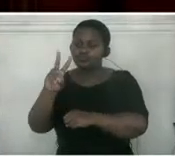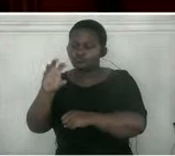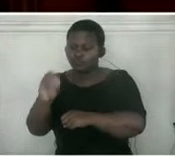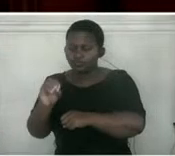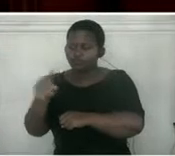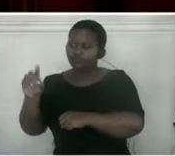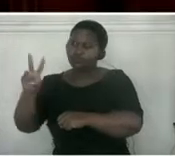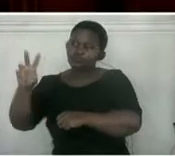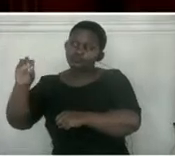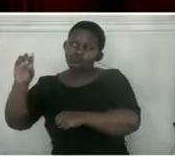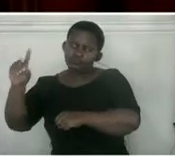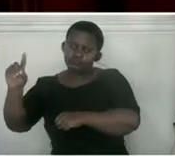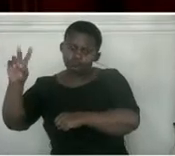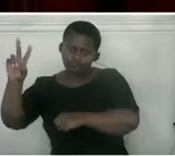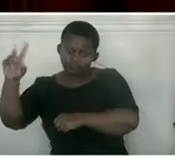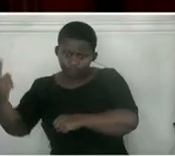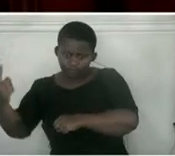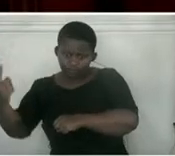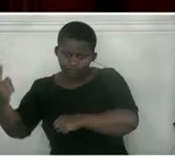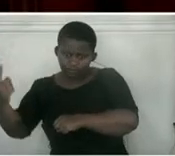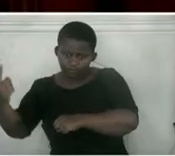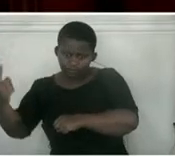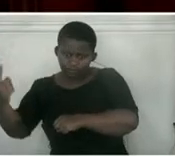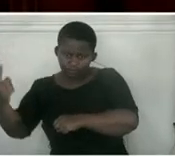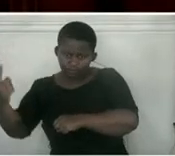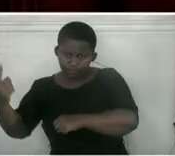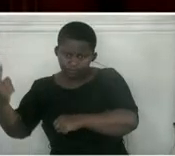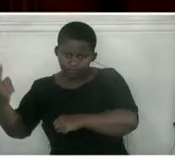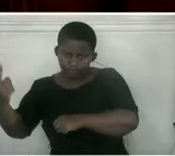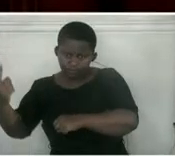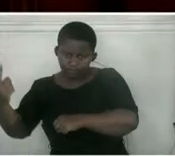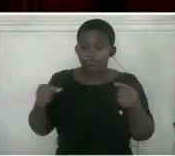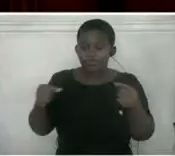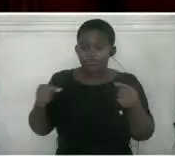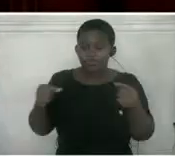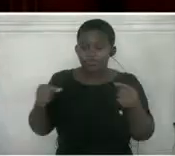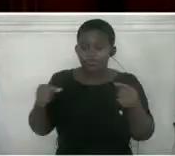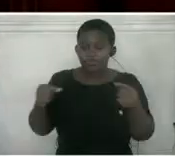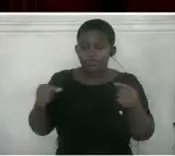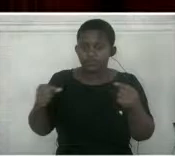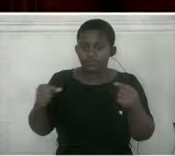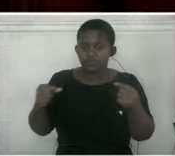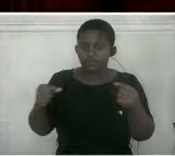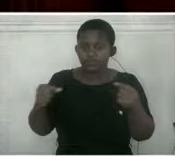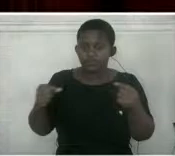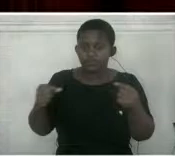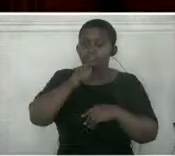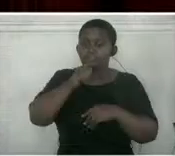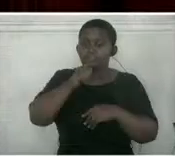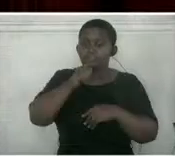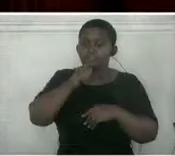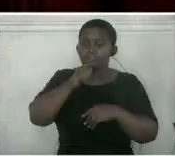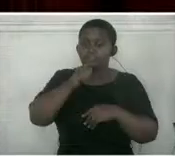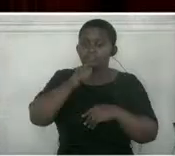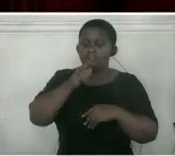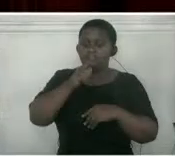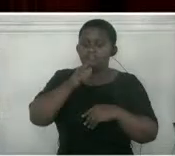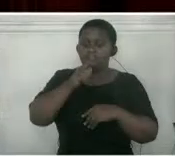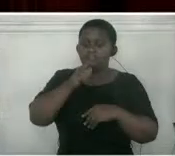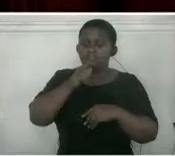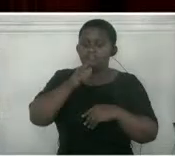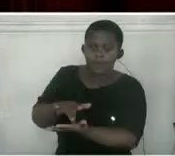year, we completed the fencing of Pietermaritzburg Airport at the value of 11 million